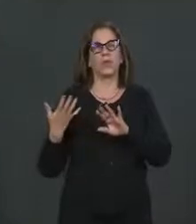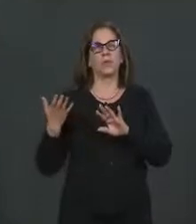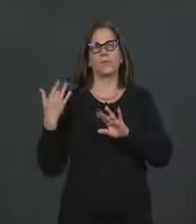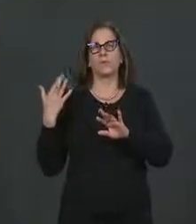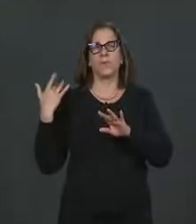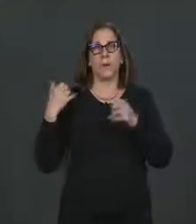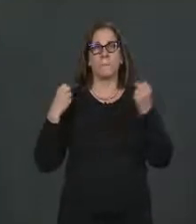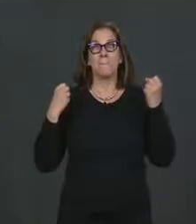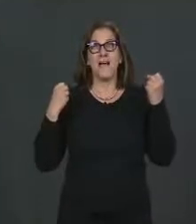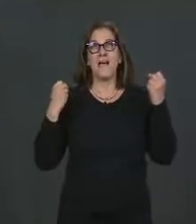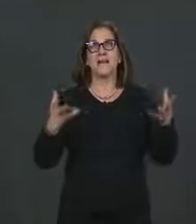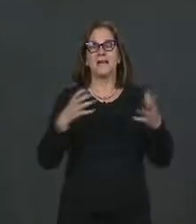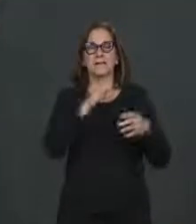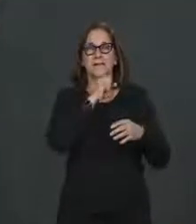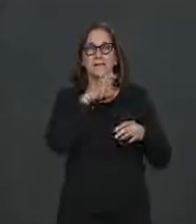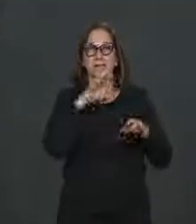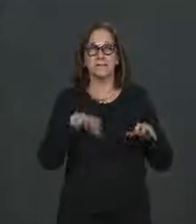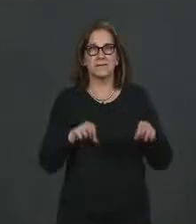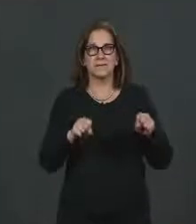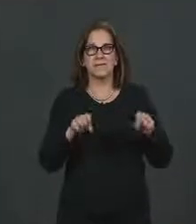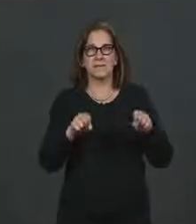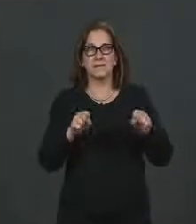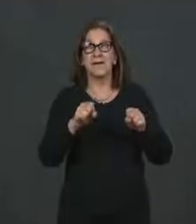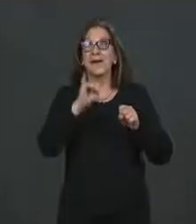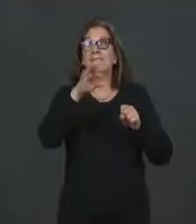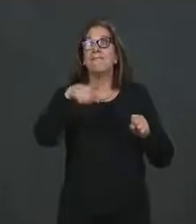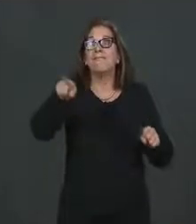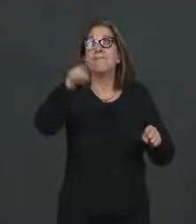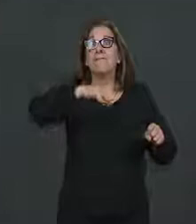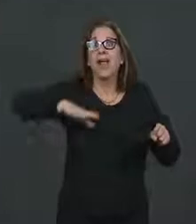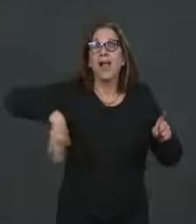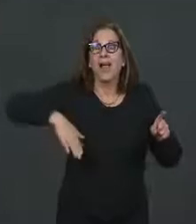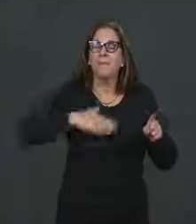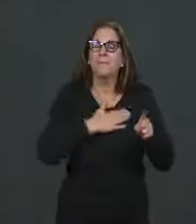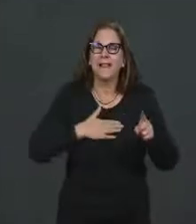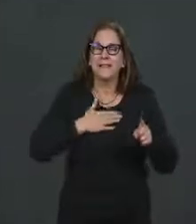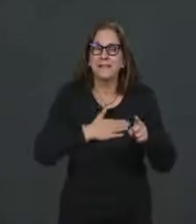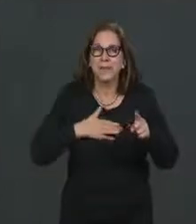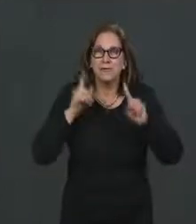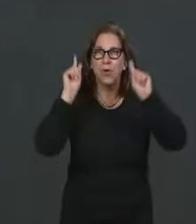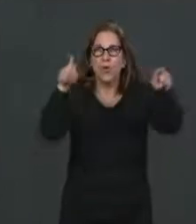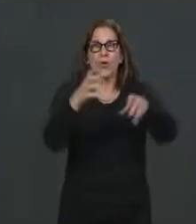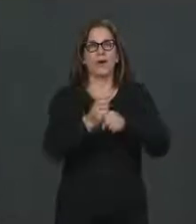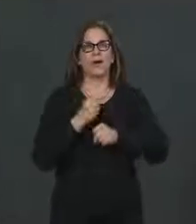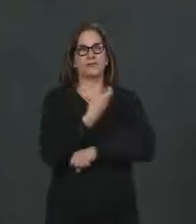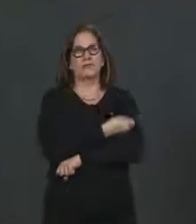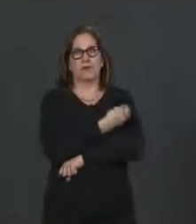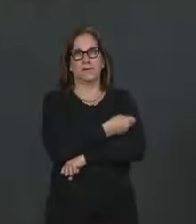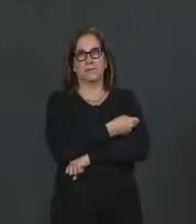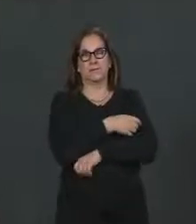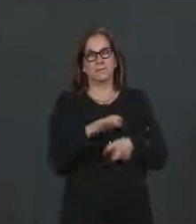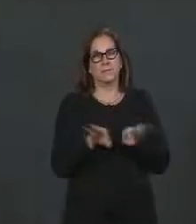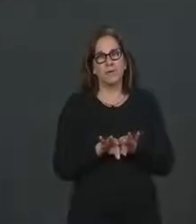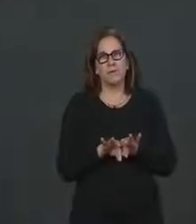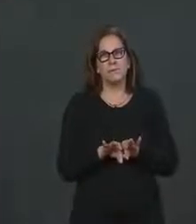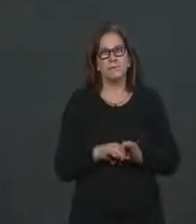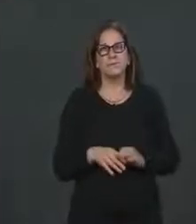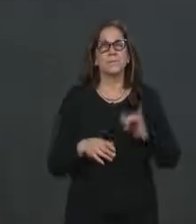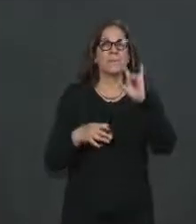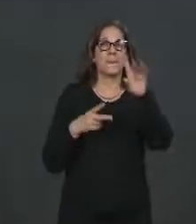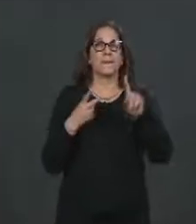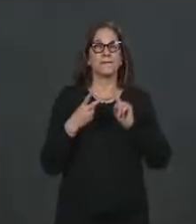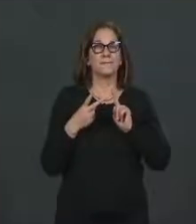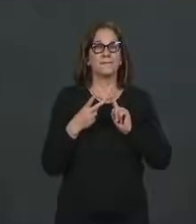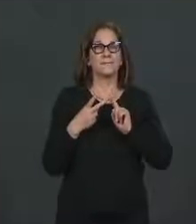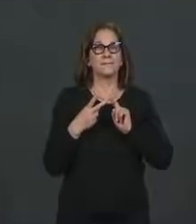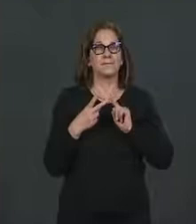get it this week. Get it. Second, I'm reiterating my call for every governor, mayor,